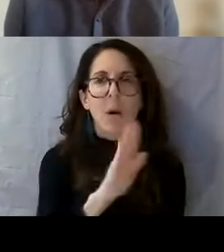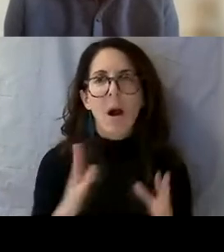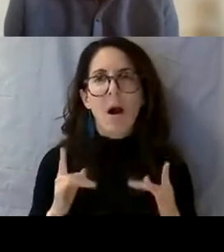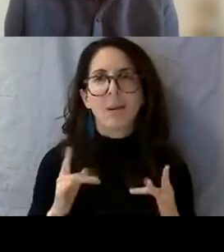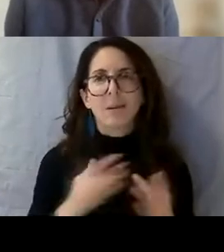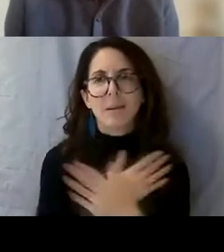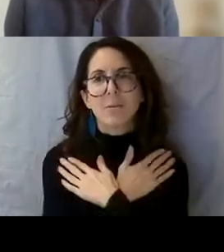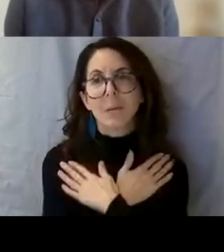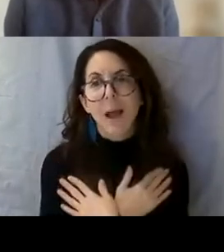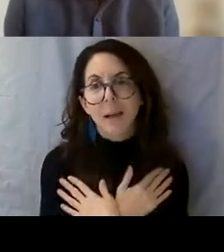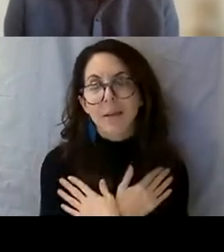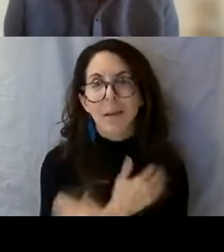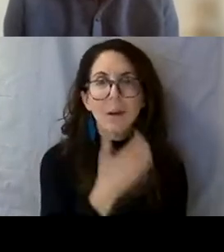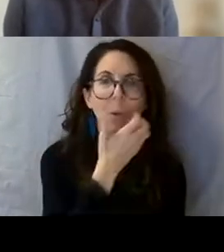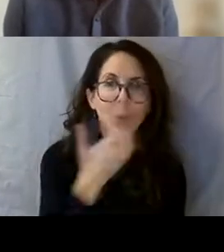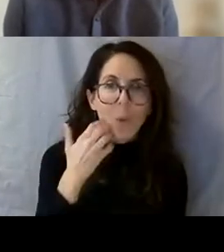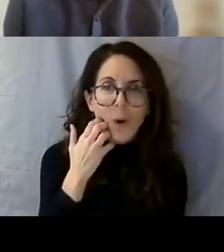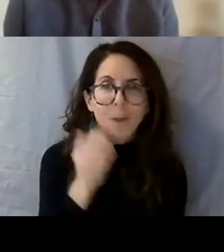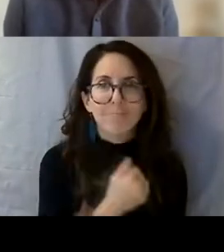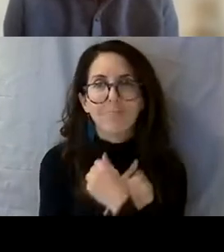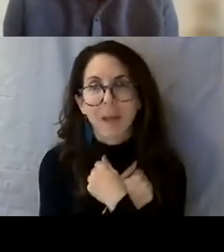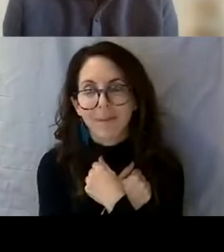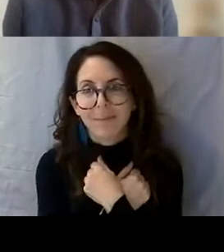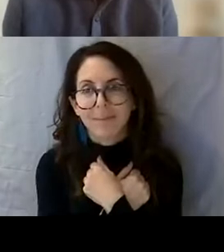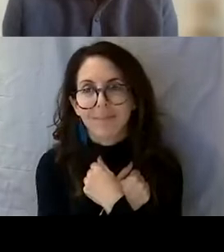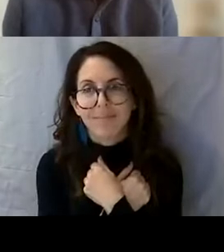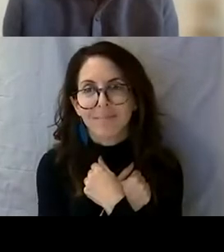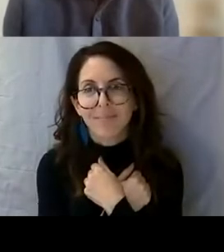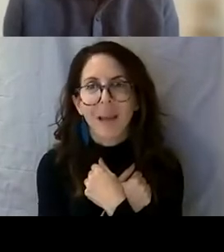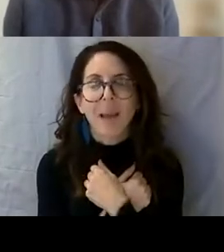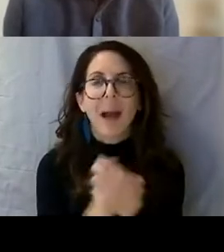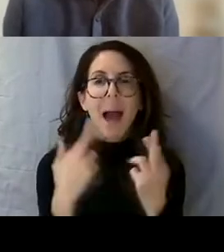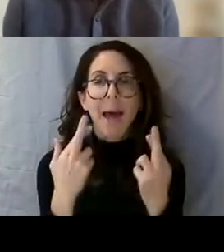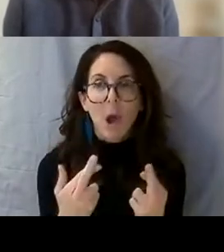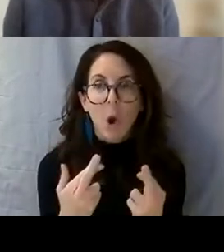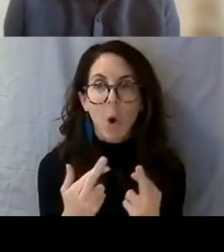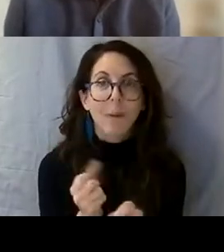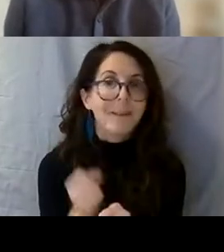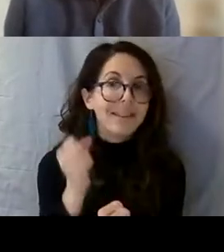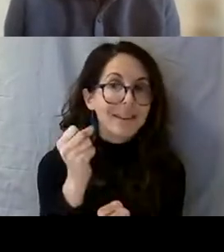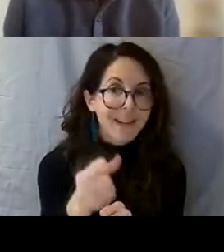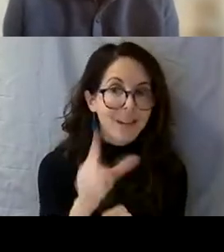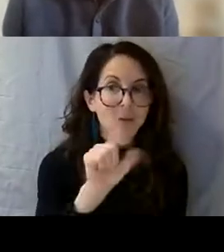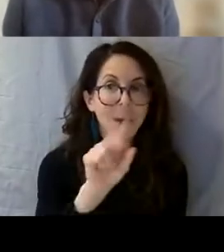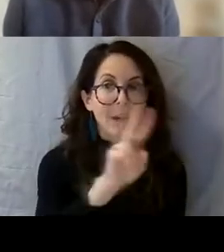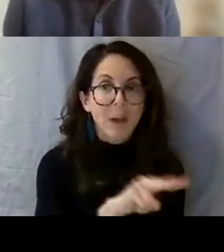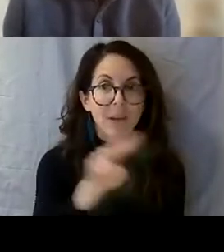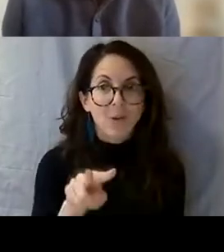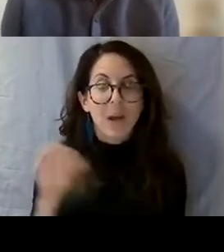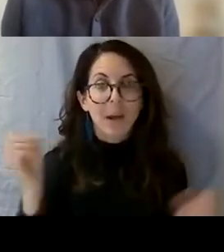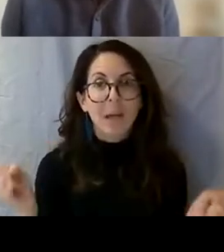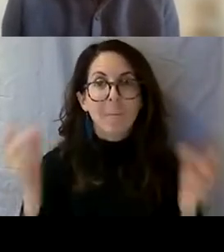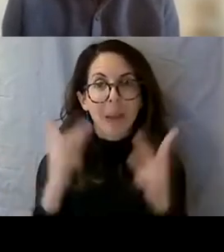and warm and loving, and help you come back in 2022 with a ton